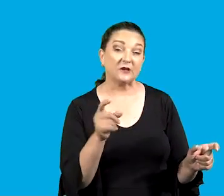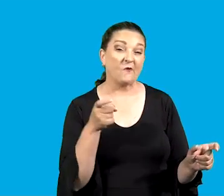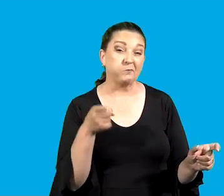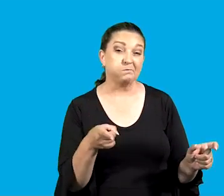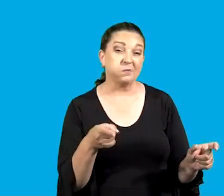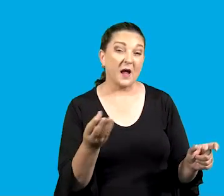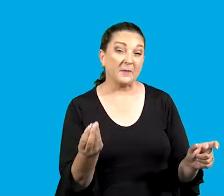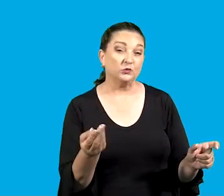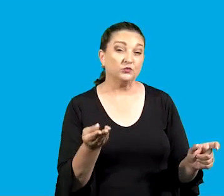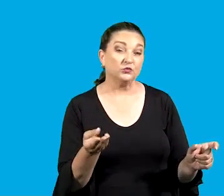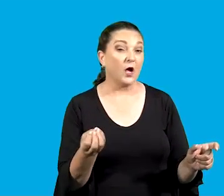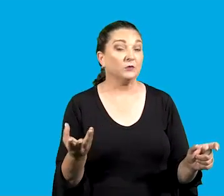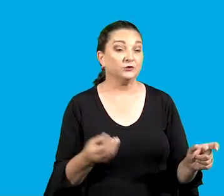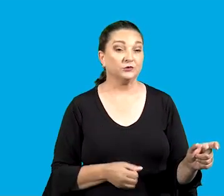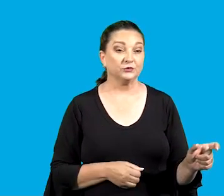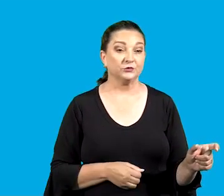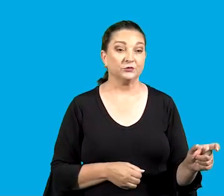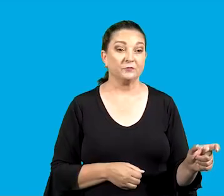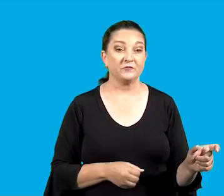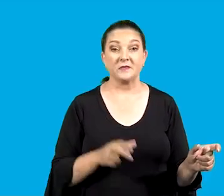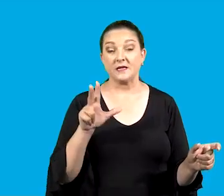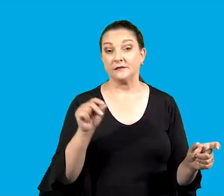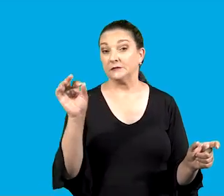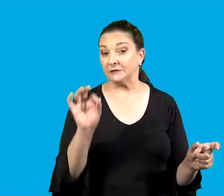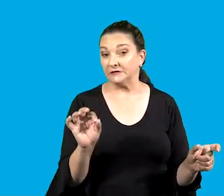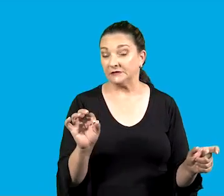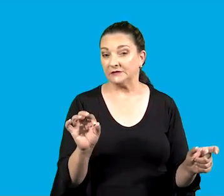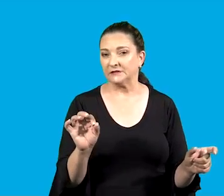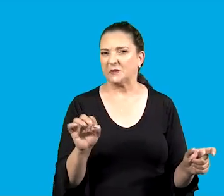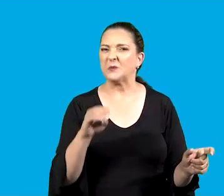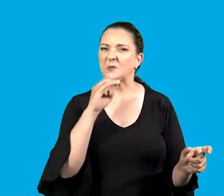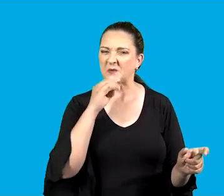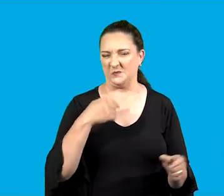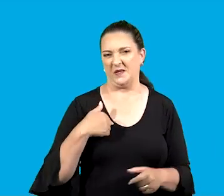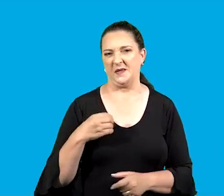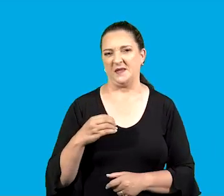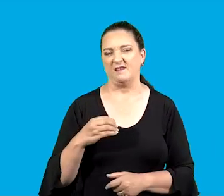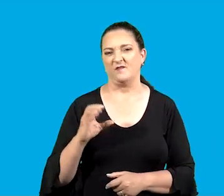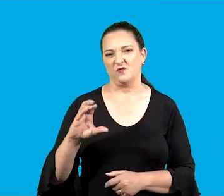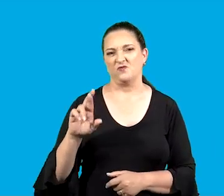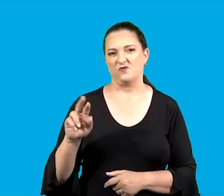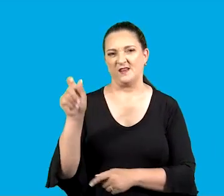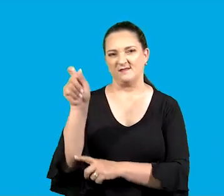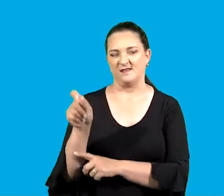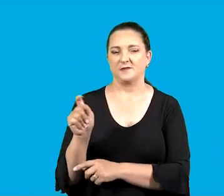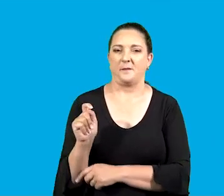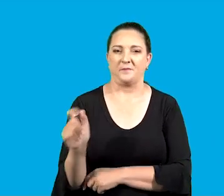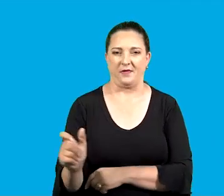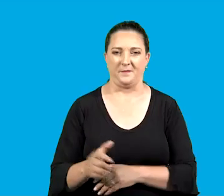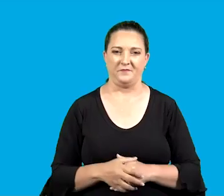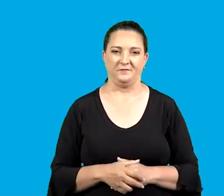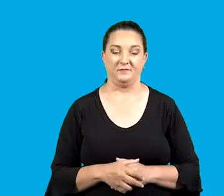that. I need 80% of that. And once I get my 80%, that is what I pay to my creditors. And in this